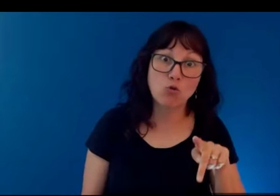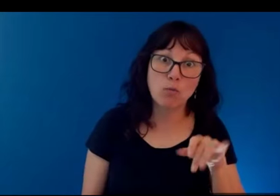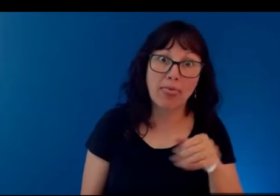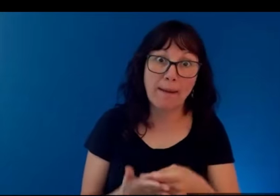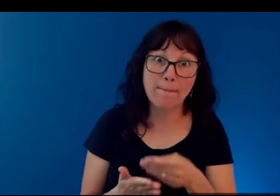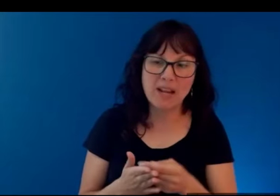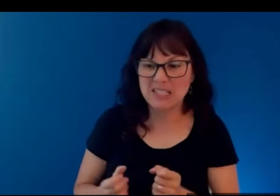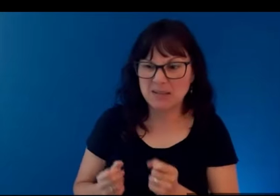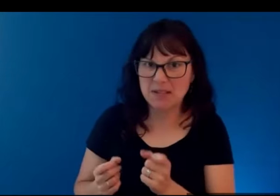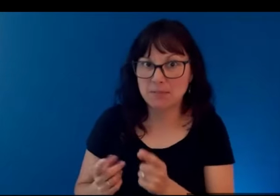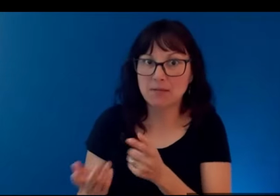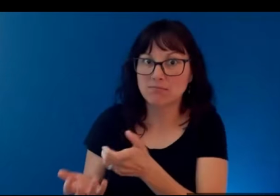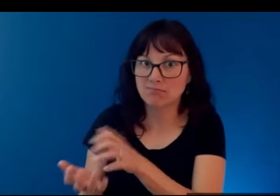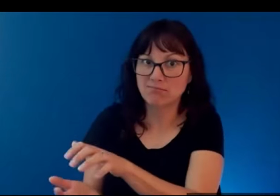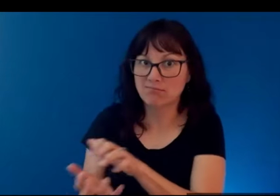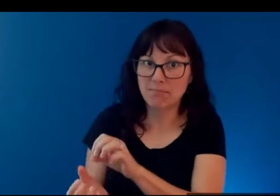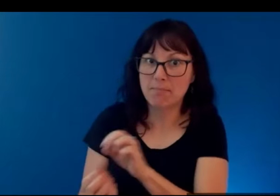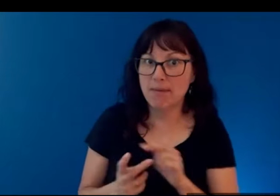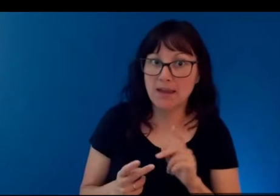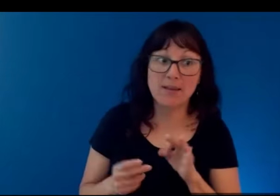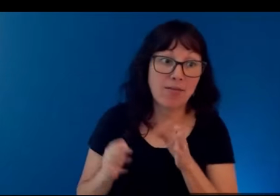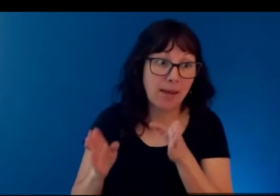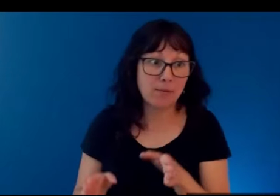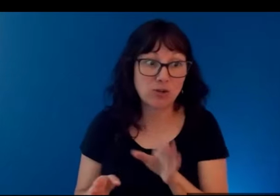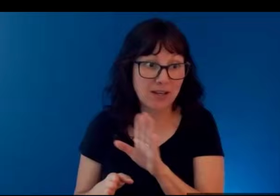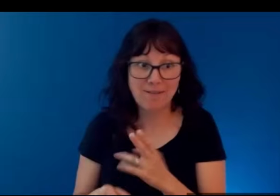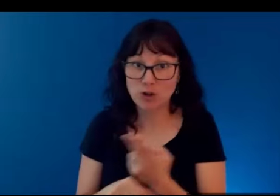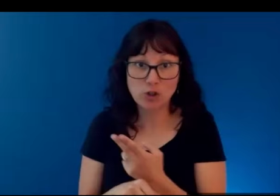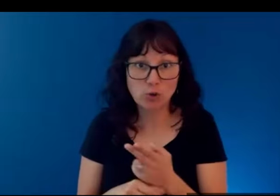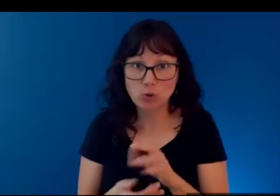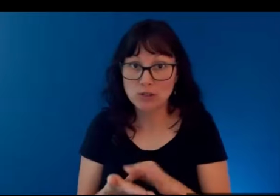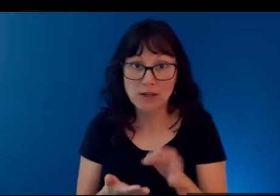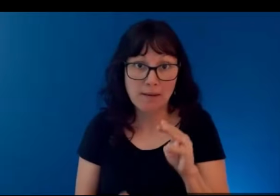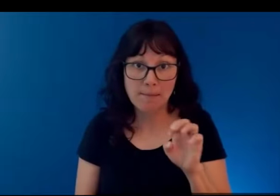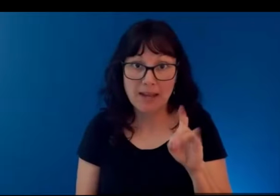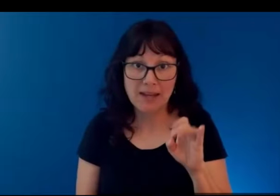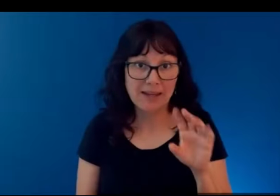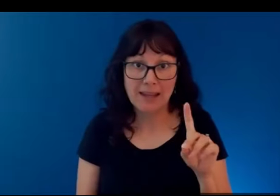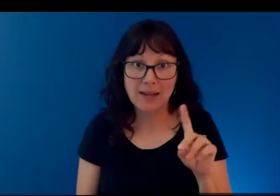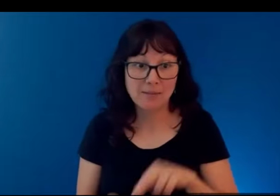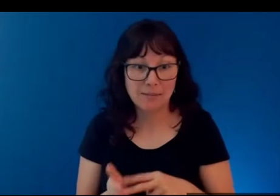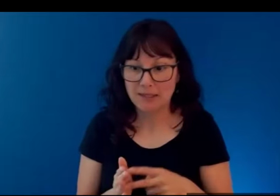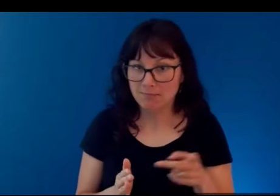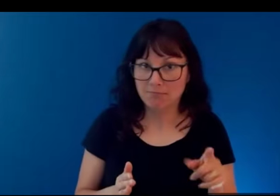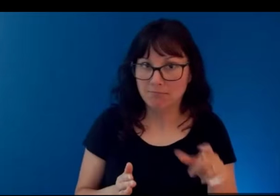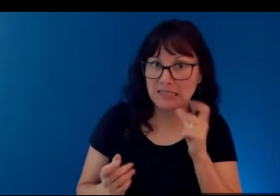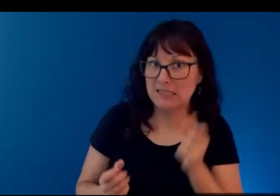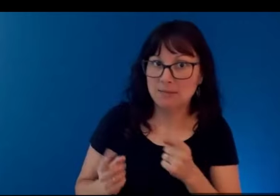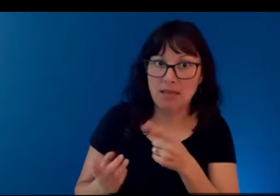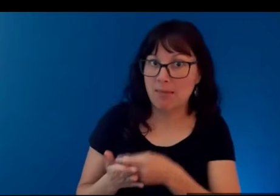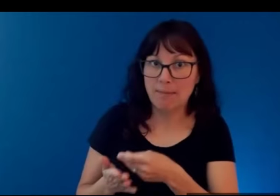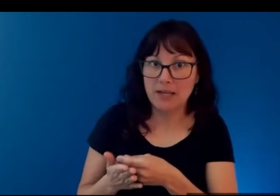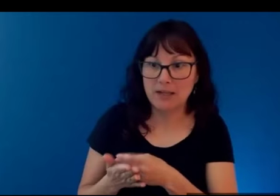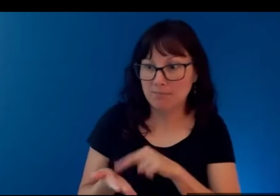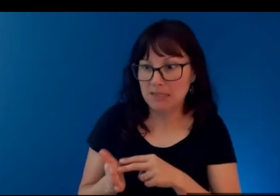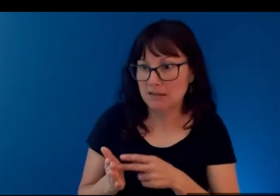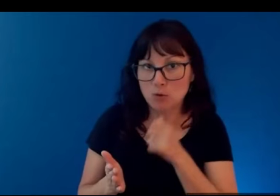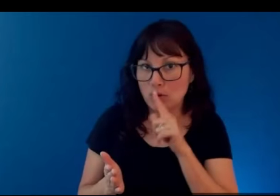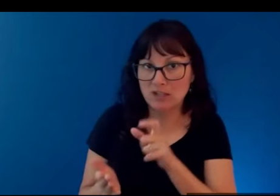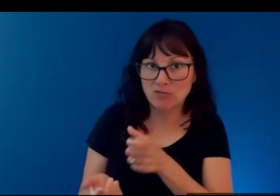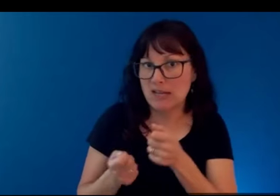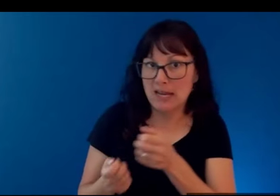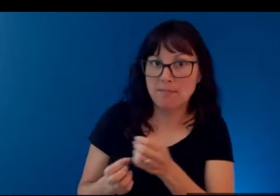this person. If that person never used Medicaid, they never spent money on them, so there's no money for them to